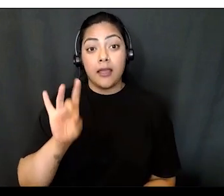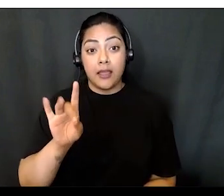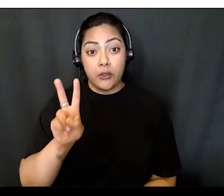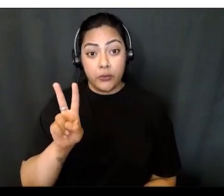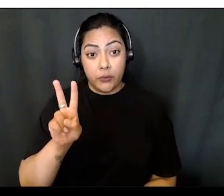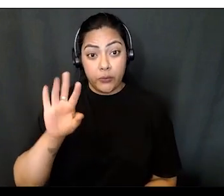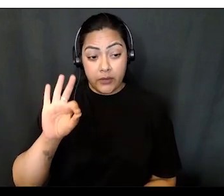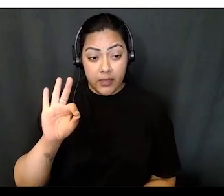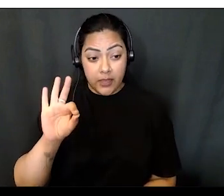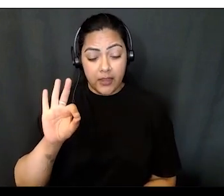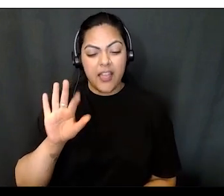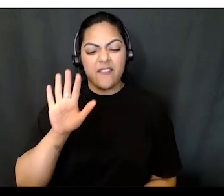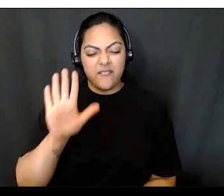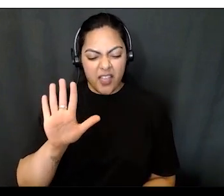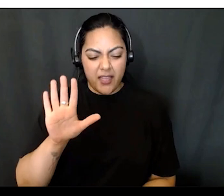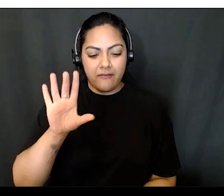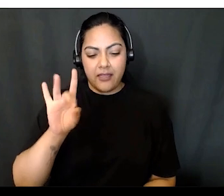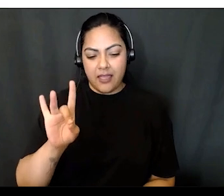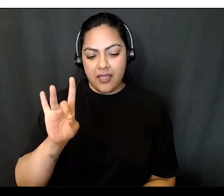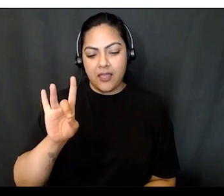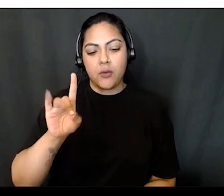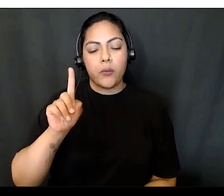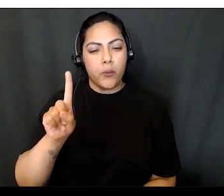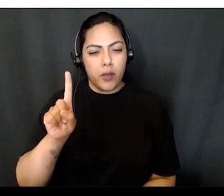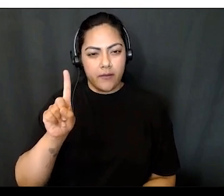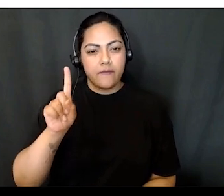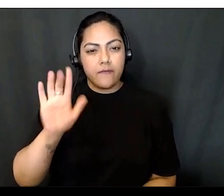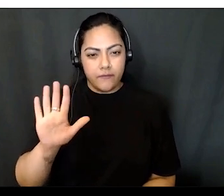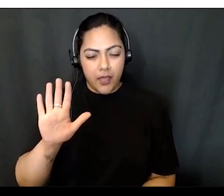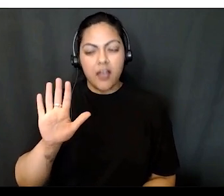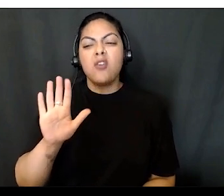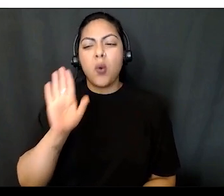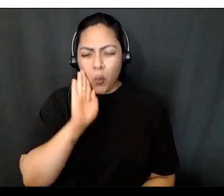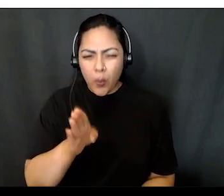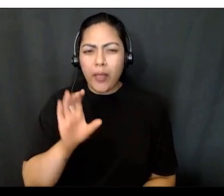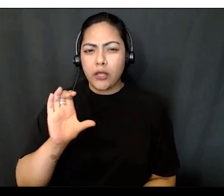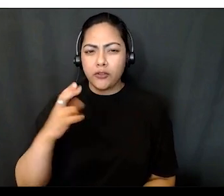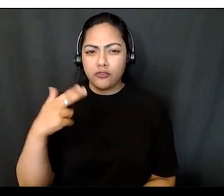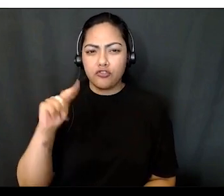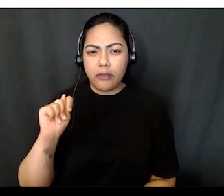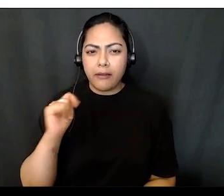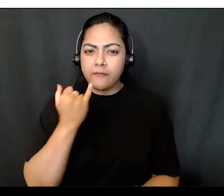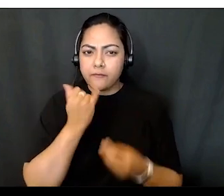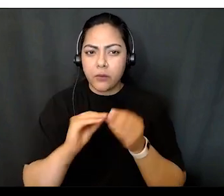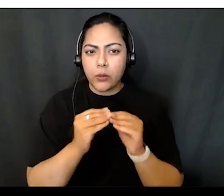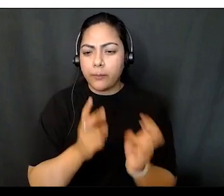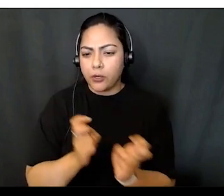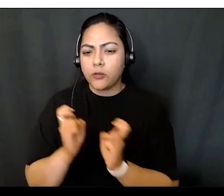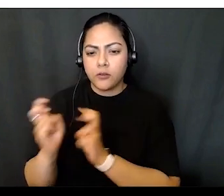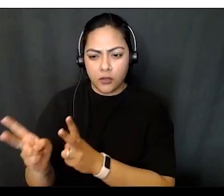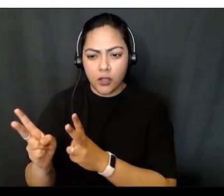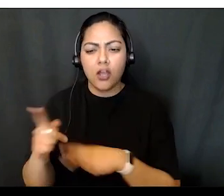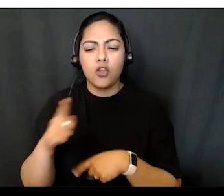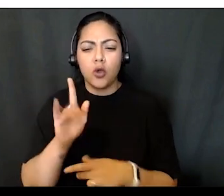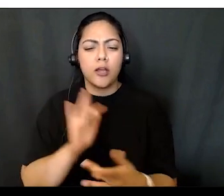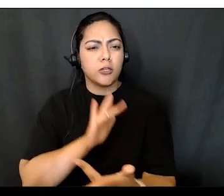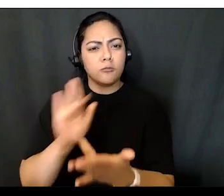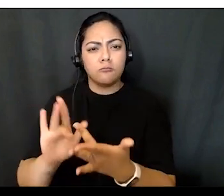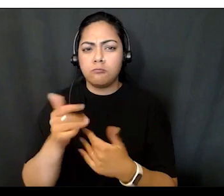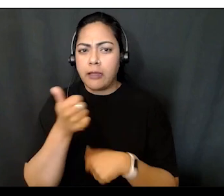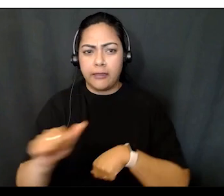1-888-829-5815. This number will be added to the chat, and you may contact them at any point during the